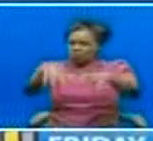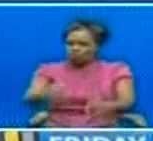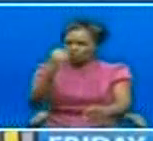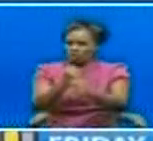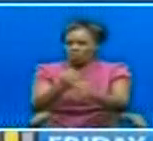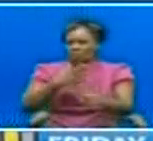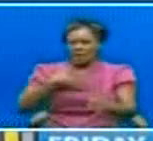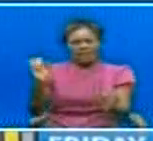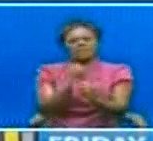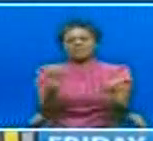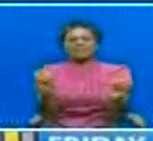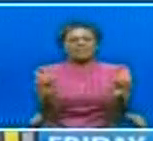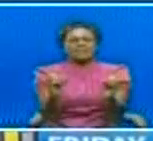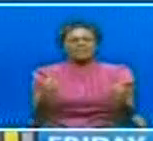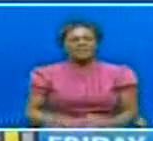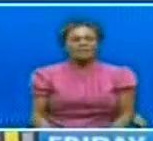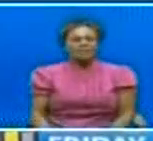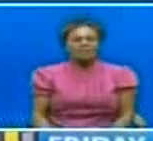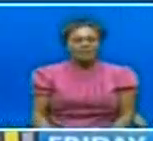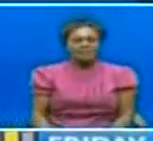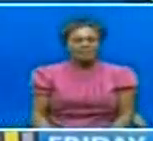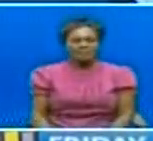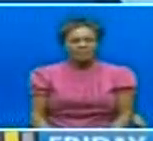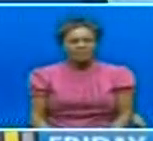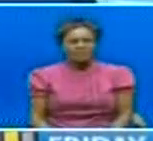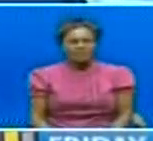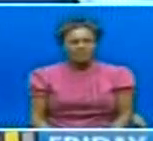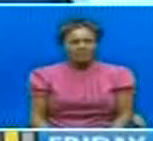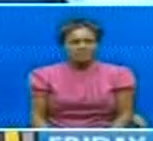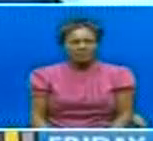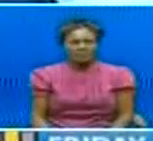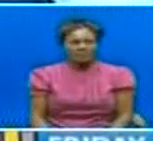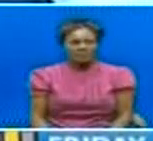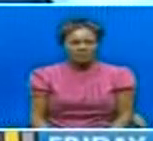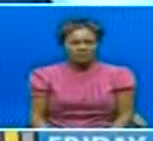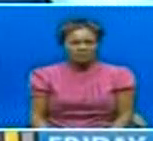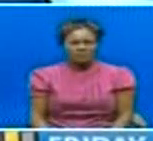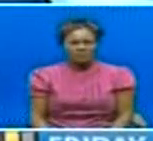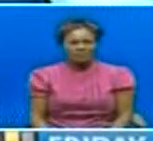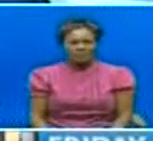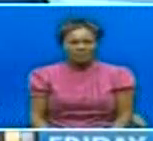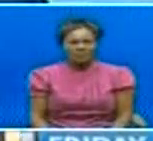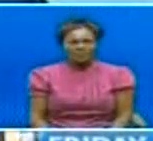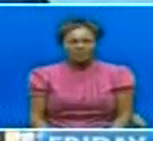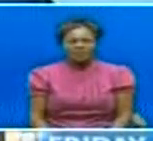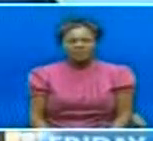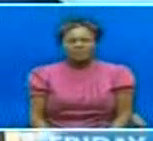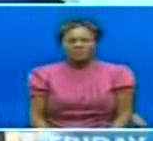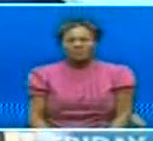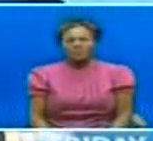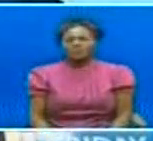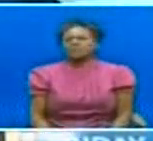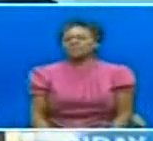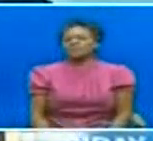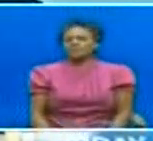you can join me here, I'll be happy to do that. Just take your job. Please. No. I think you're doing so well for yourself. But